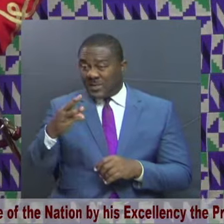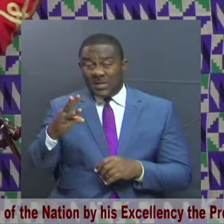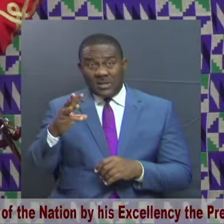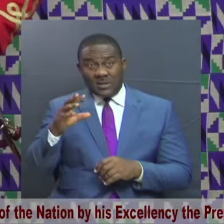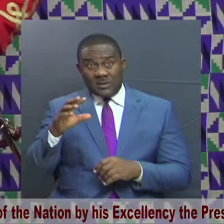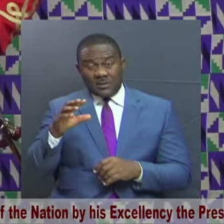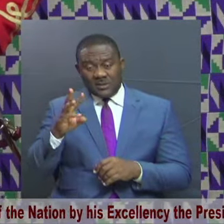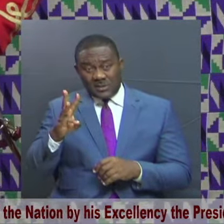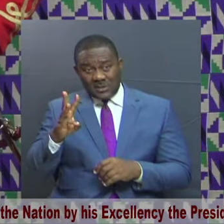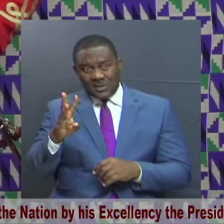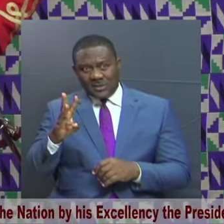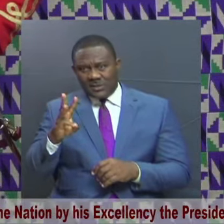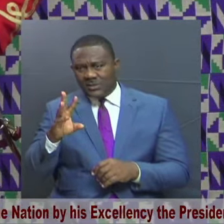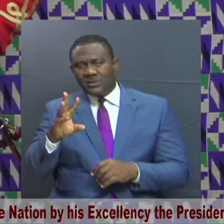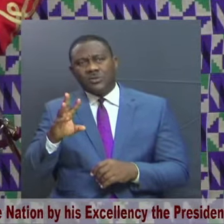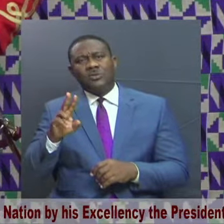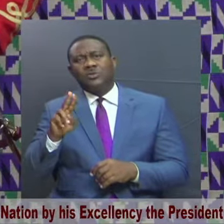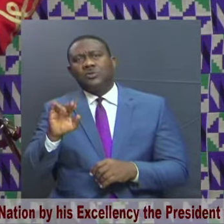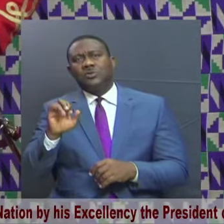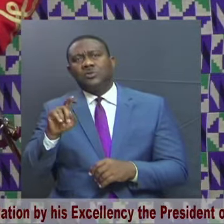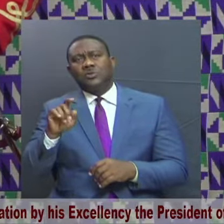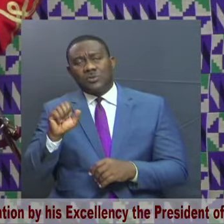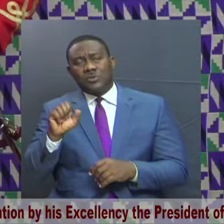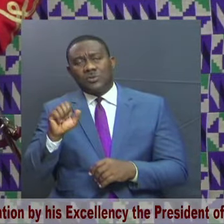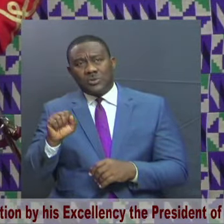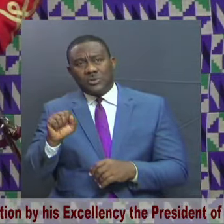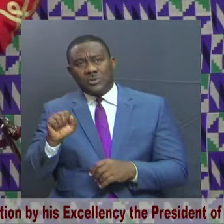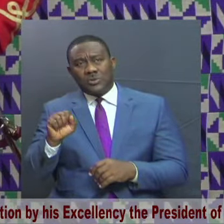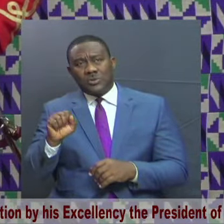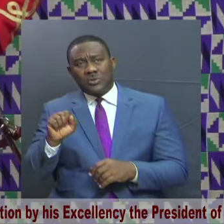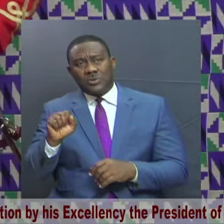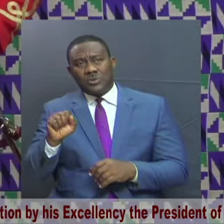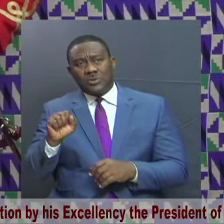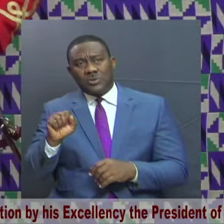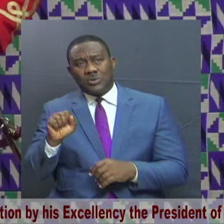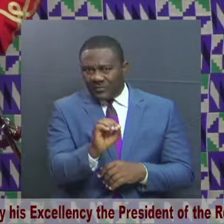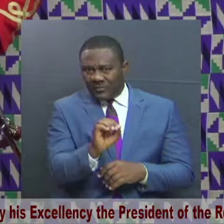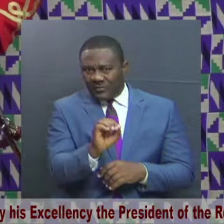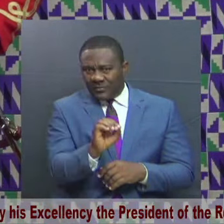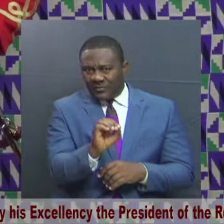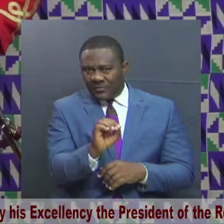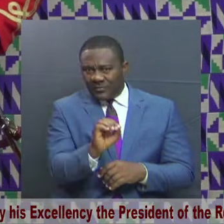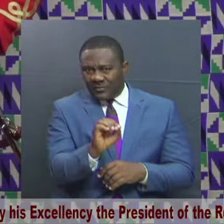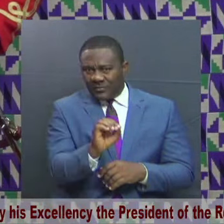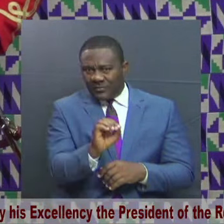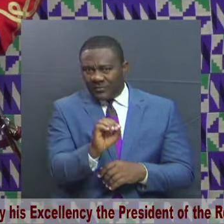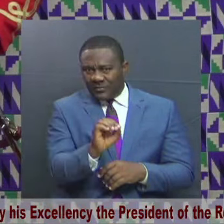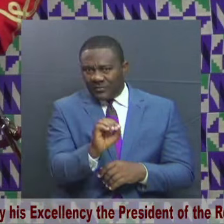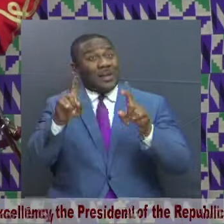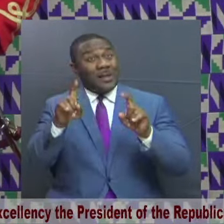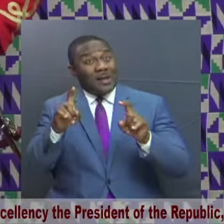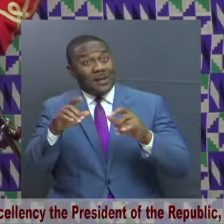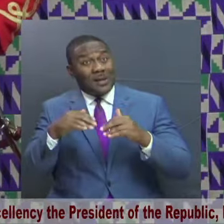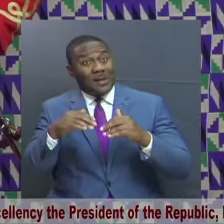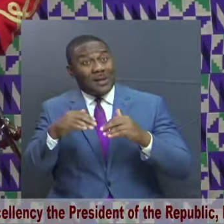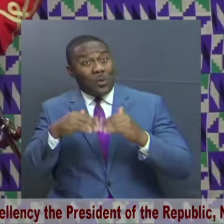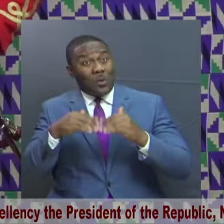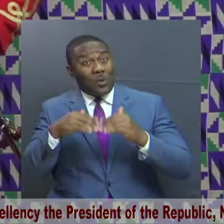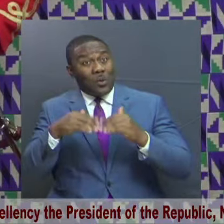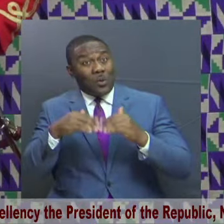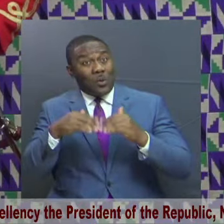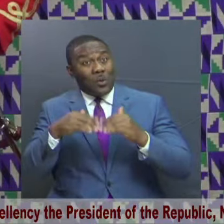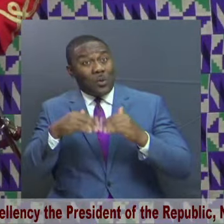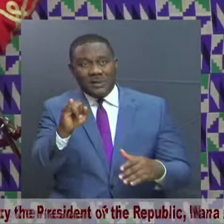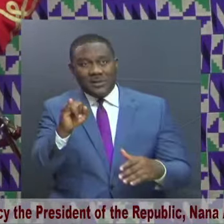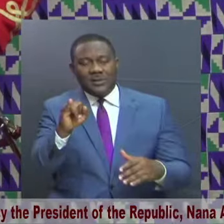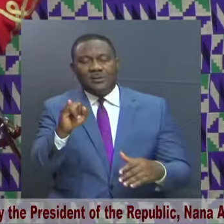plant with capacity of 150 megaw which are currently being tested and commissioned in commi